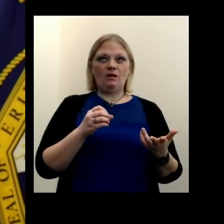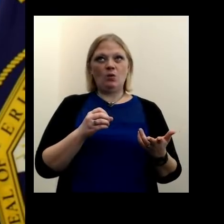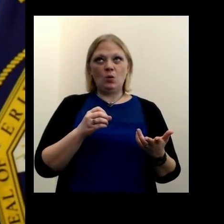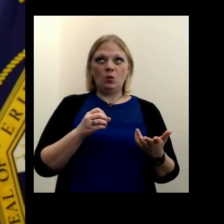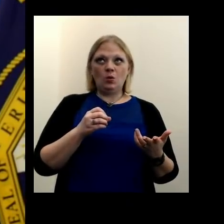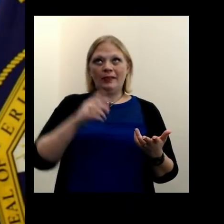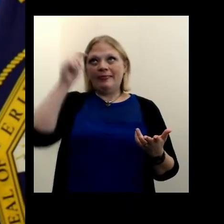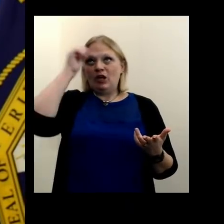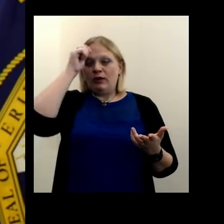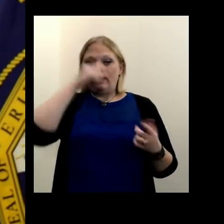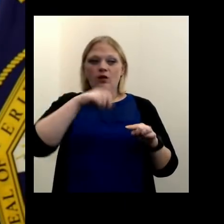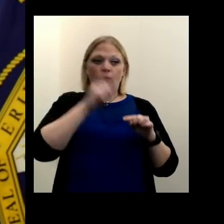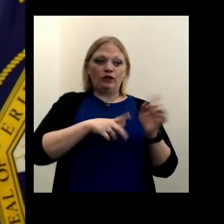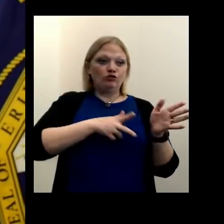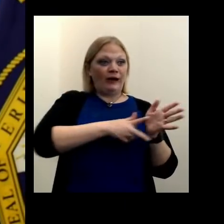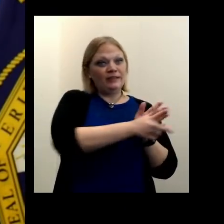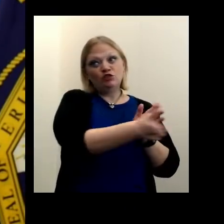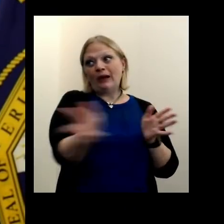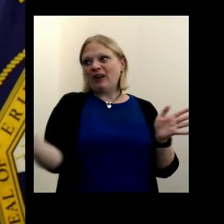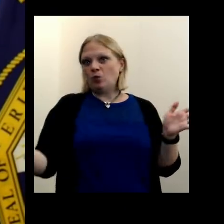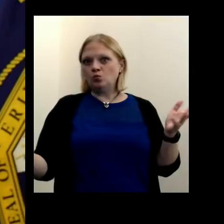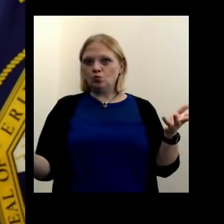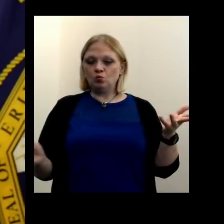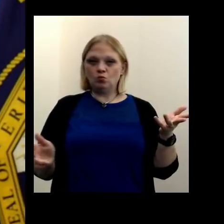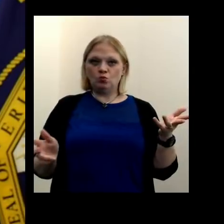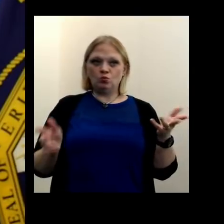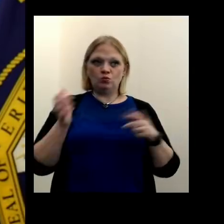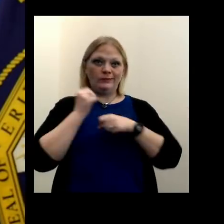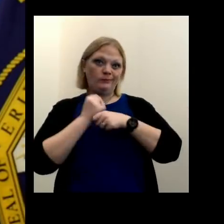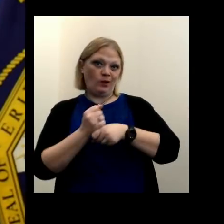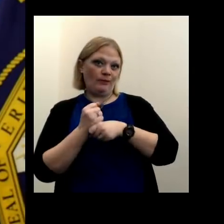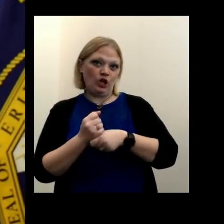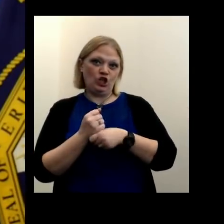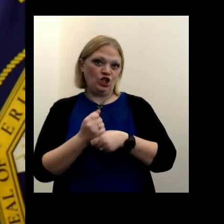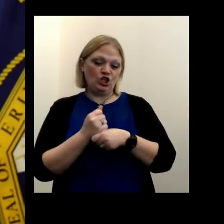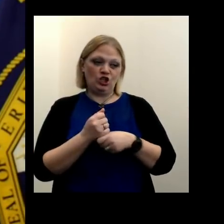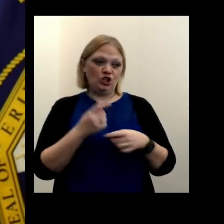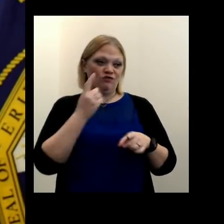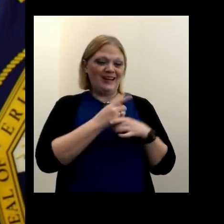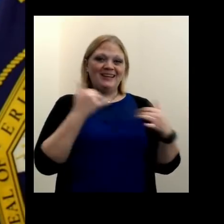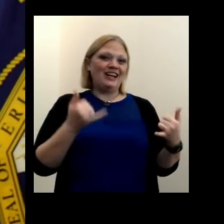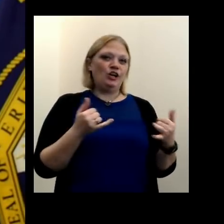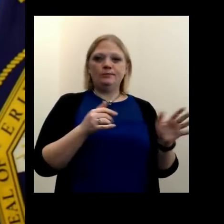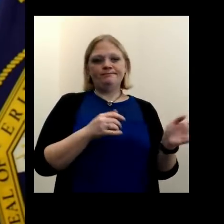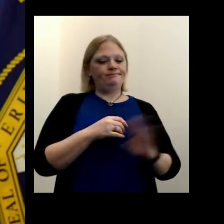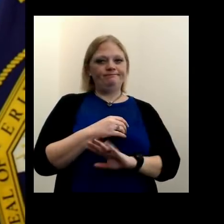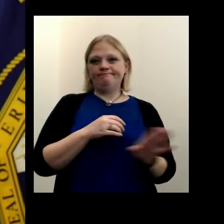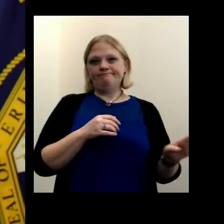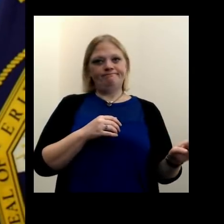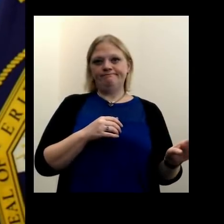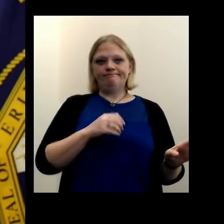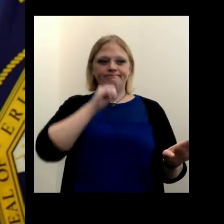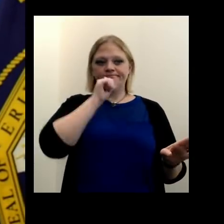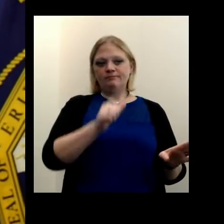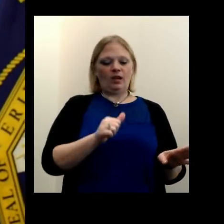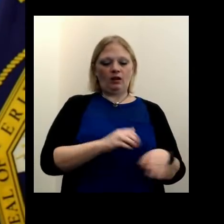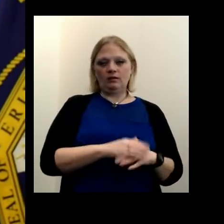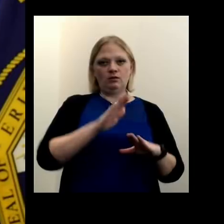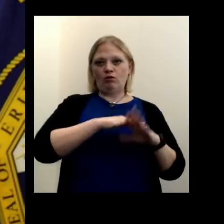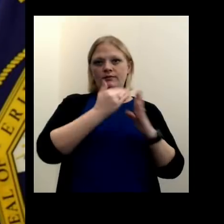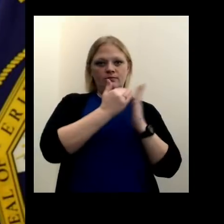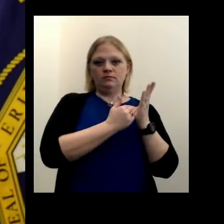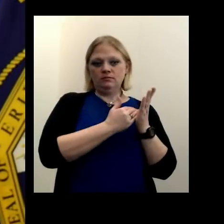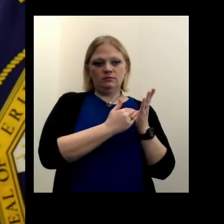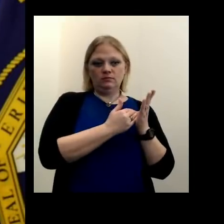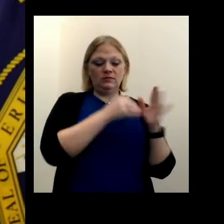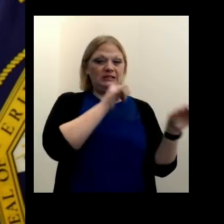theoretically drive in and out as if it was the ballpark. So as of right now, the ballpark is not in consideration. Neither,